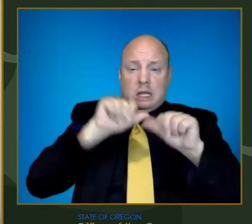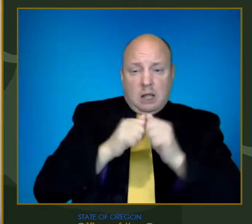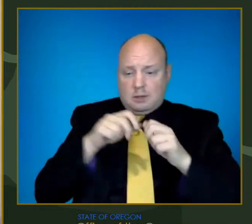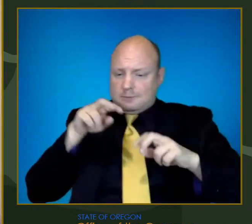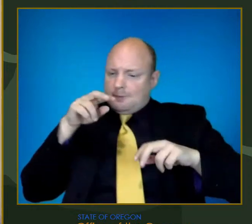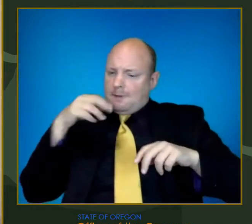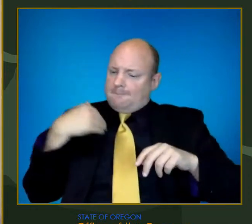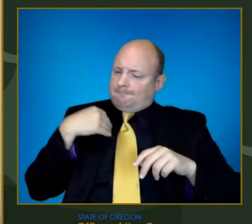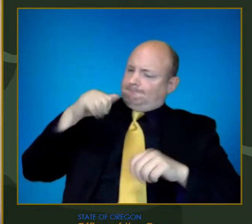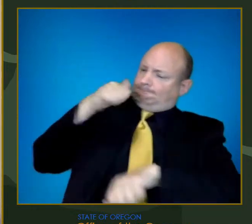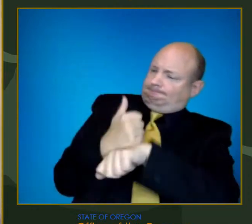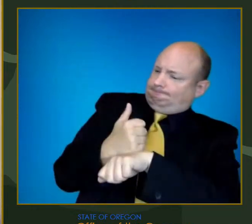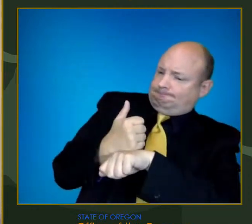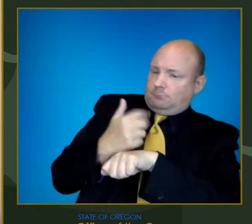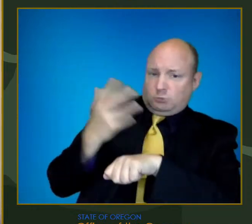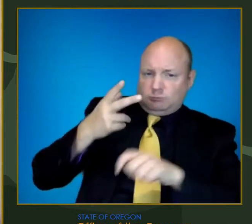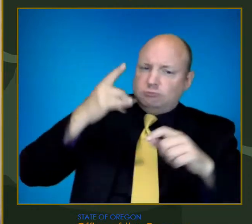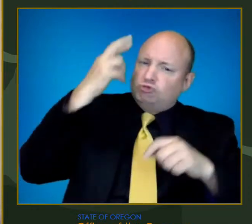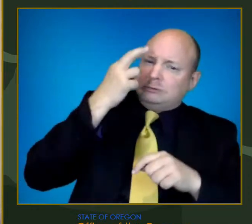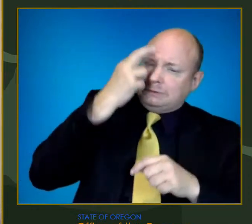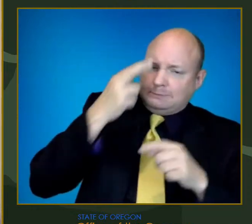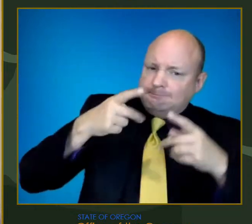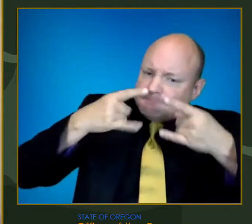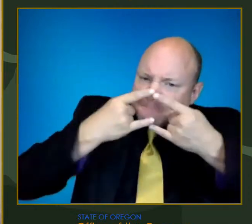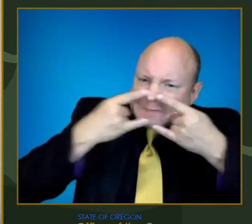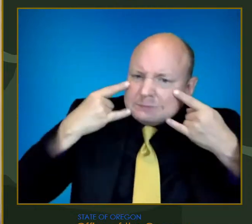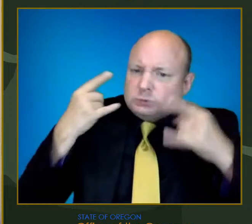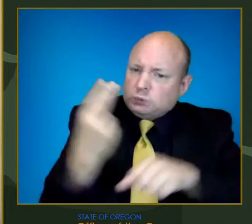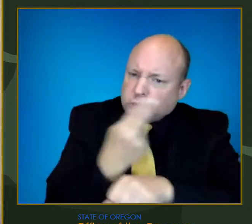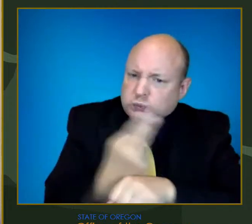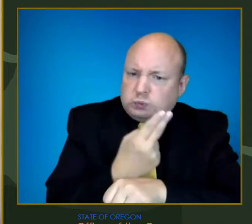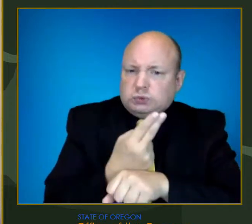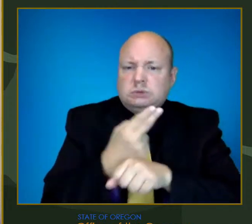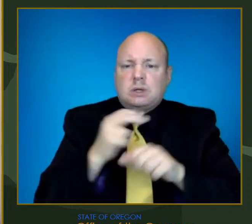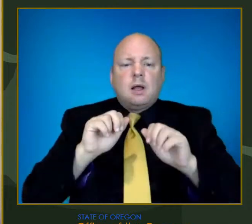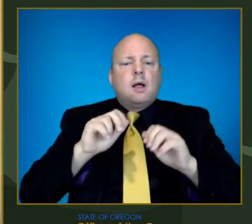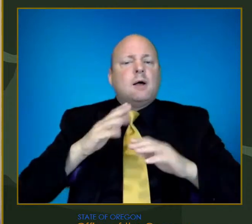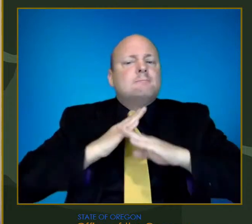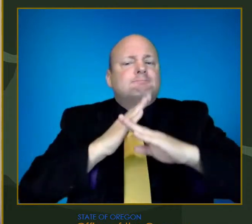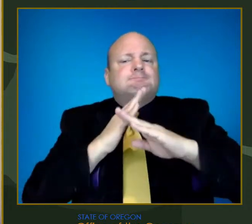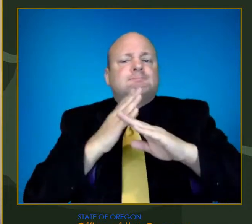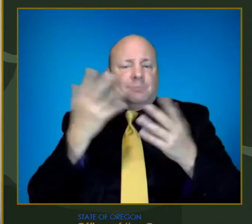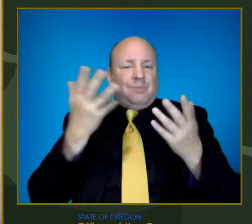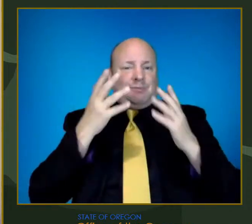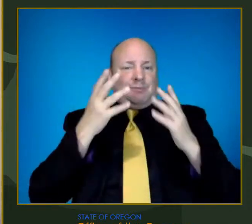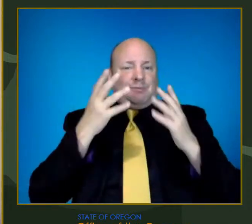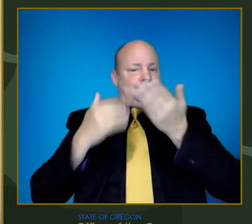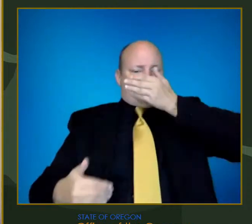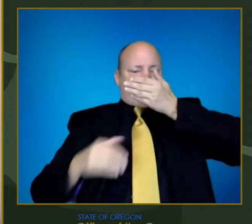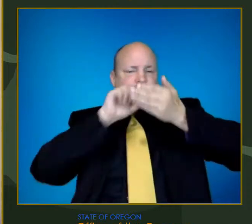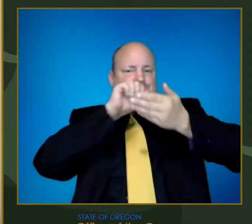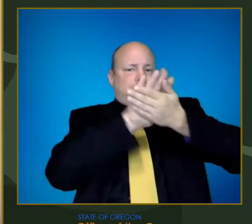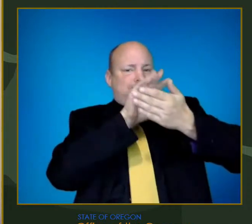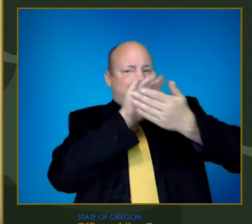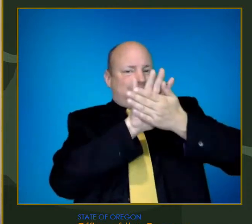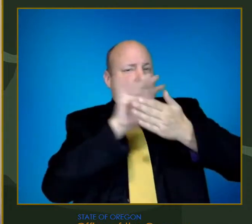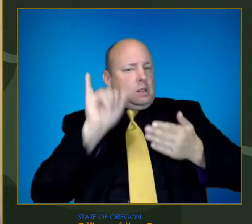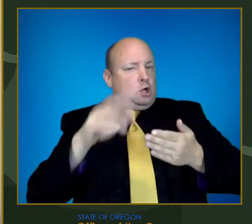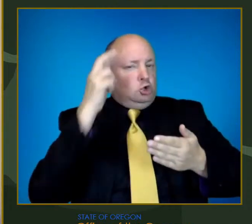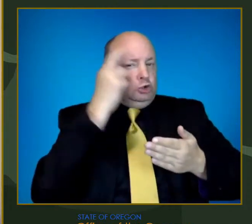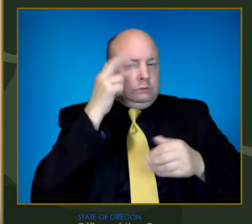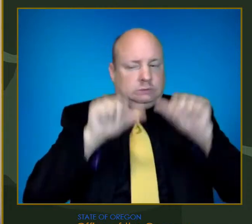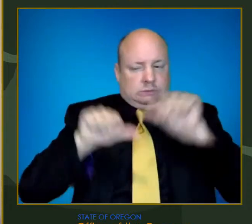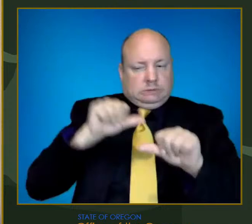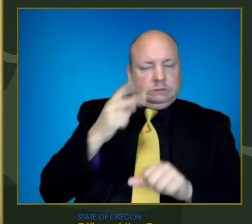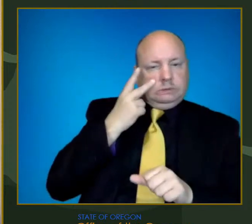COVID-19 is mainly spread through respiratory droplets and aerosols that float in the air. These droplets are expelled when someone with